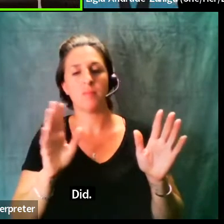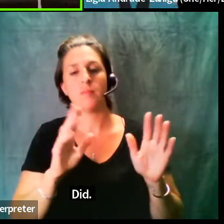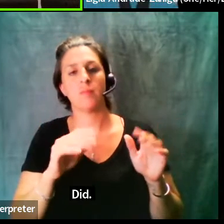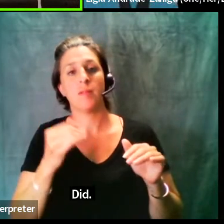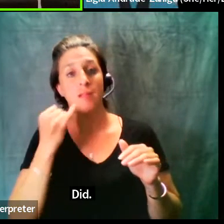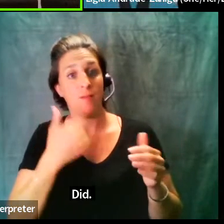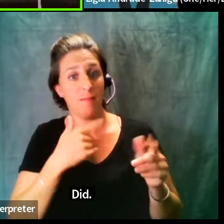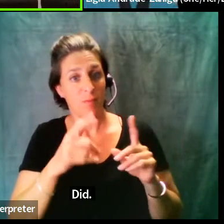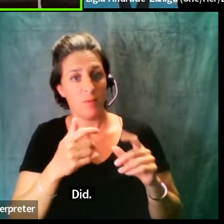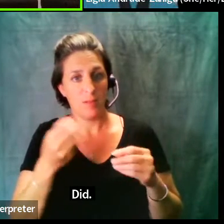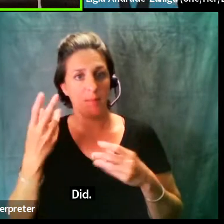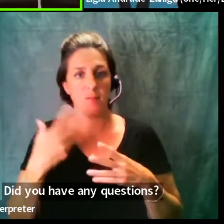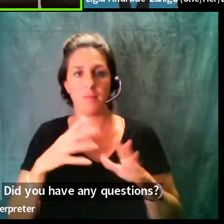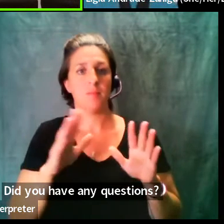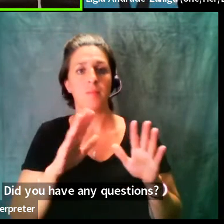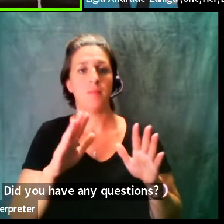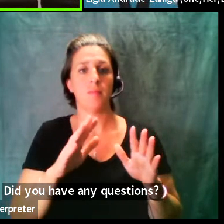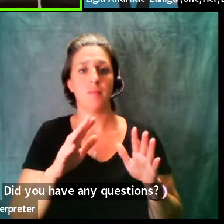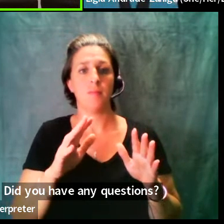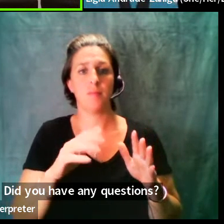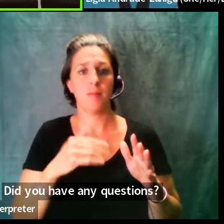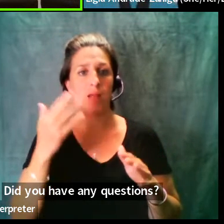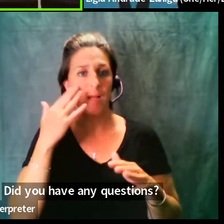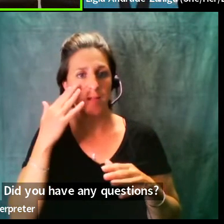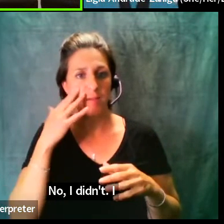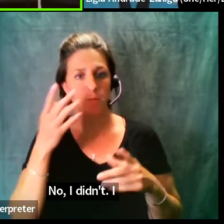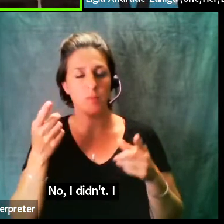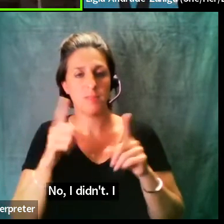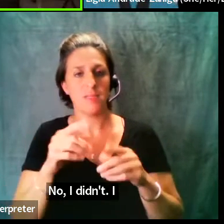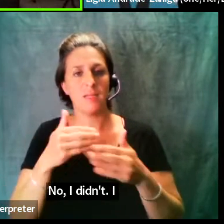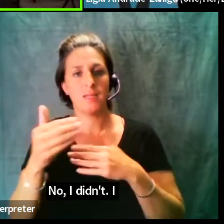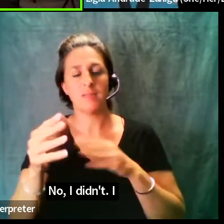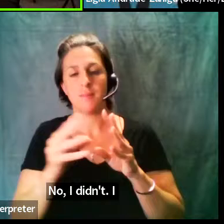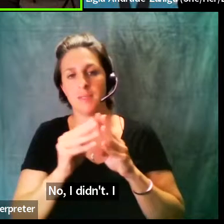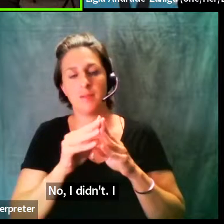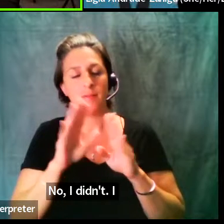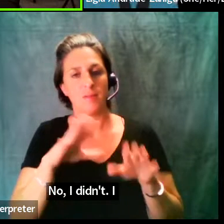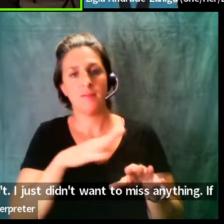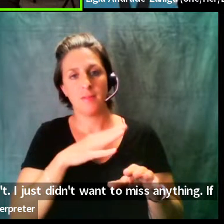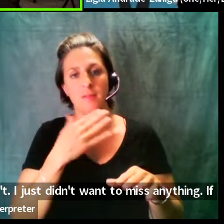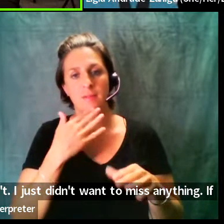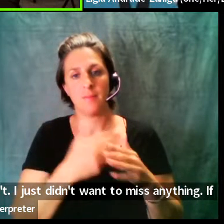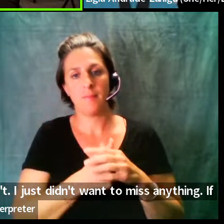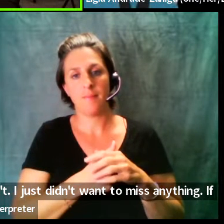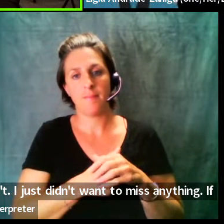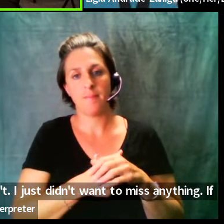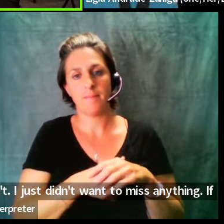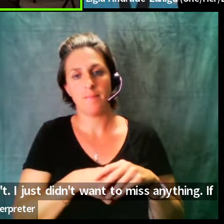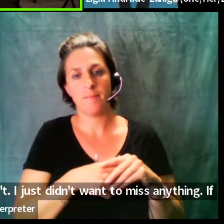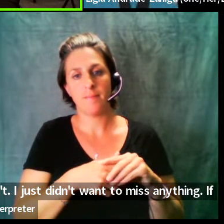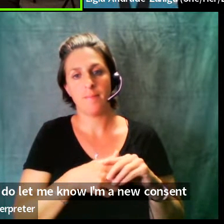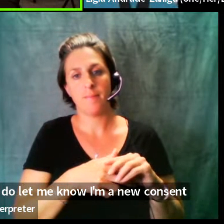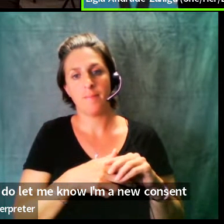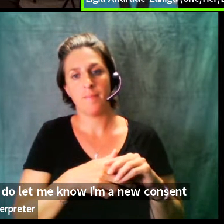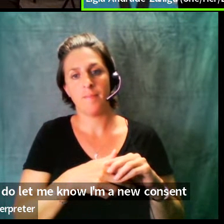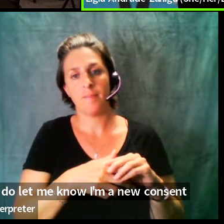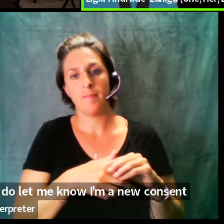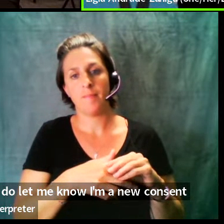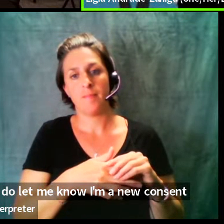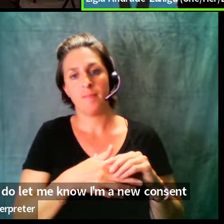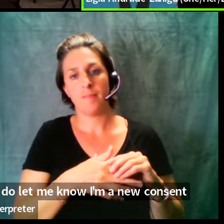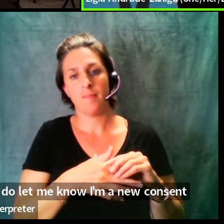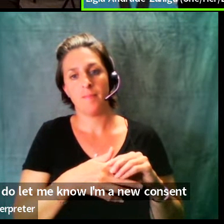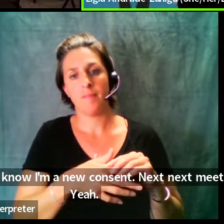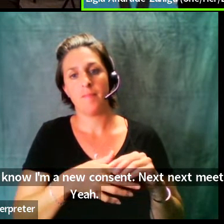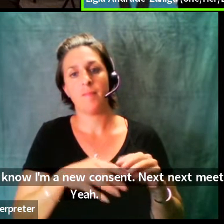know. Thank you. We'll see it on, I knew we'd see it on the consent next meeting. That's Thank you. Mhm. Okay, so we have math, Yeah, math President